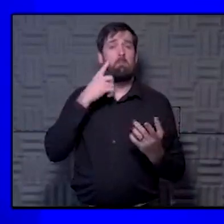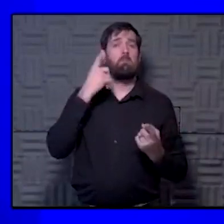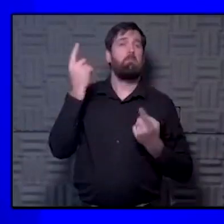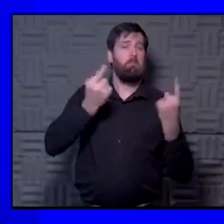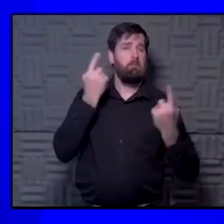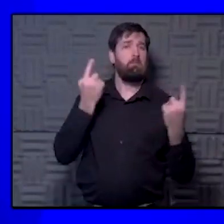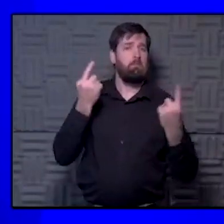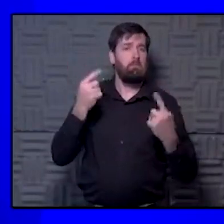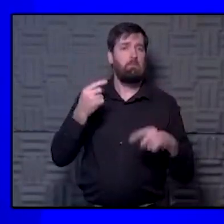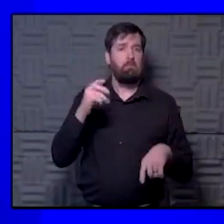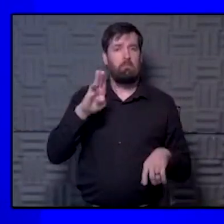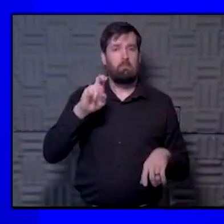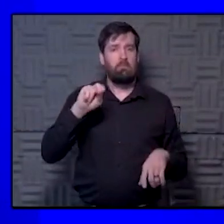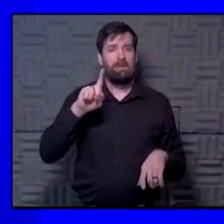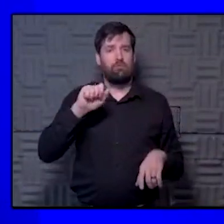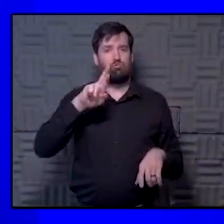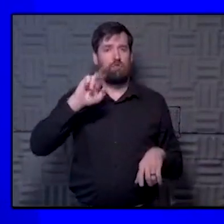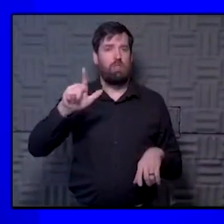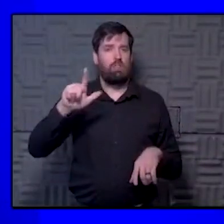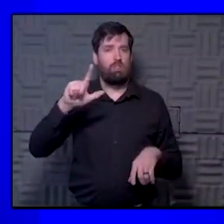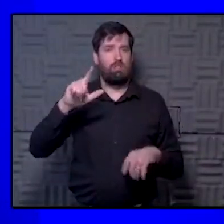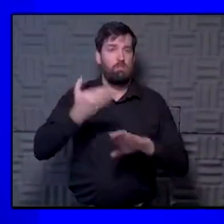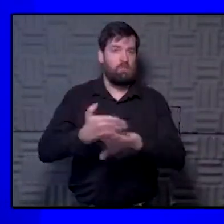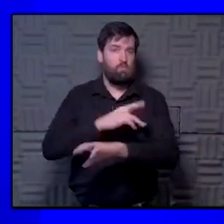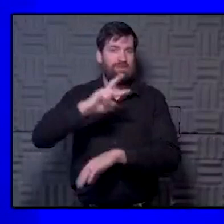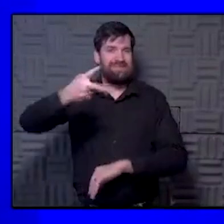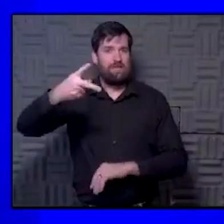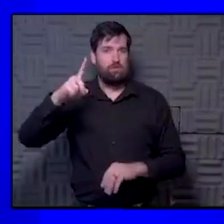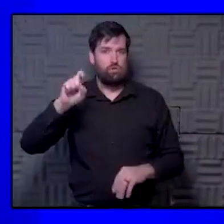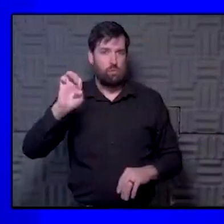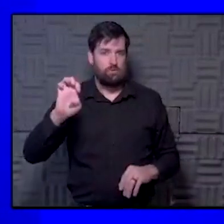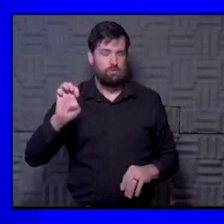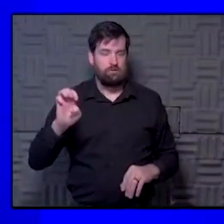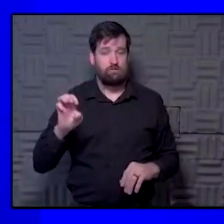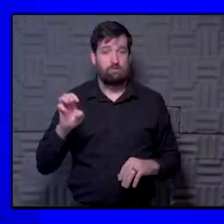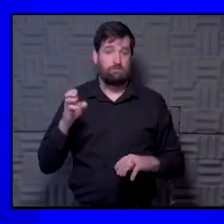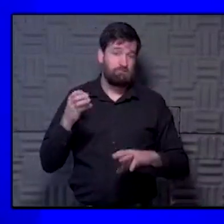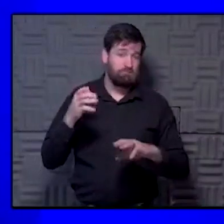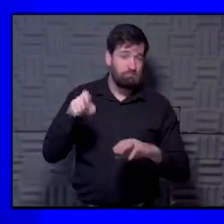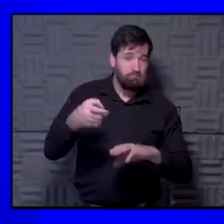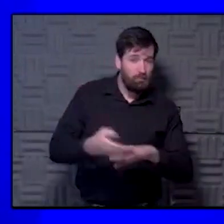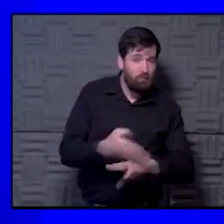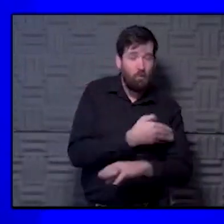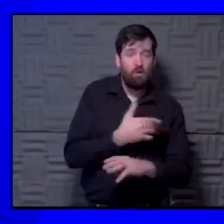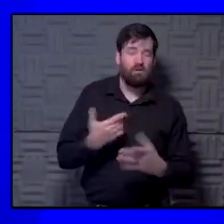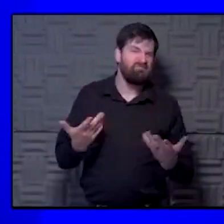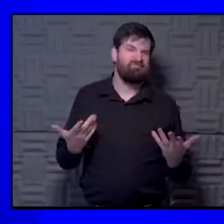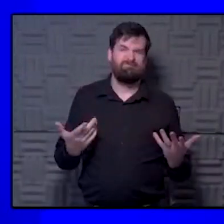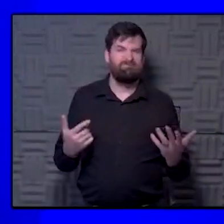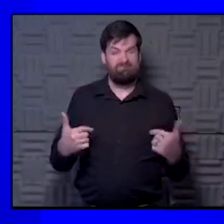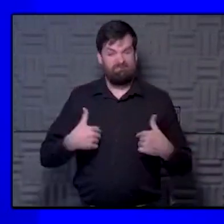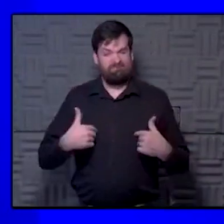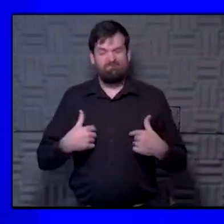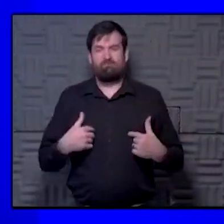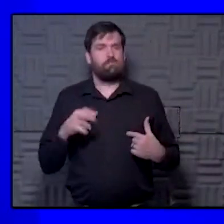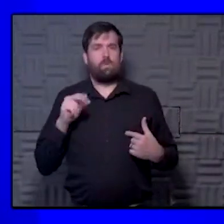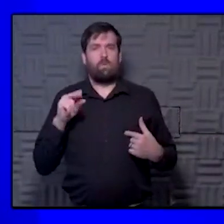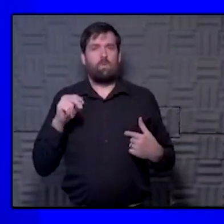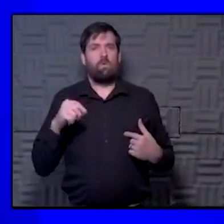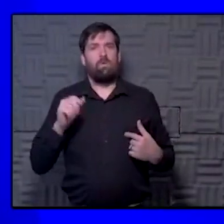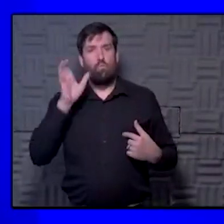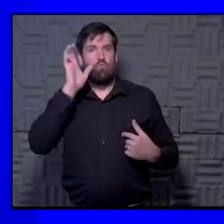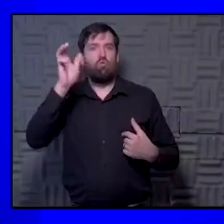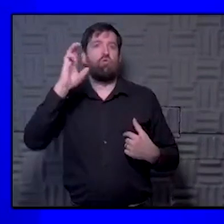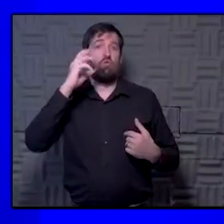before your second vaccination. I'm not sure it's needed beforehand. Me personally, I wouldn't do it because it would make me go to